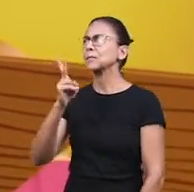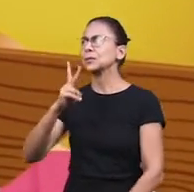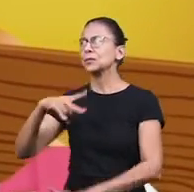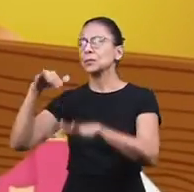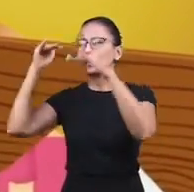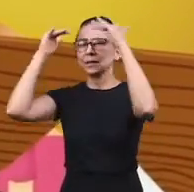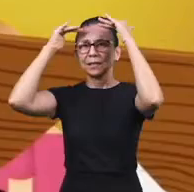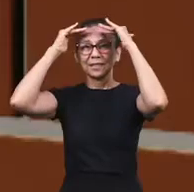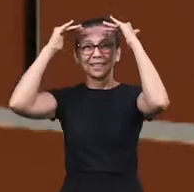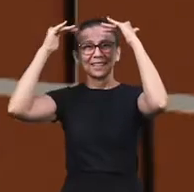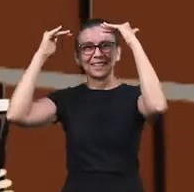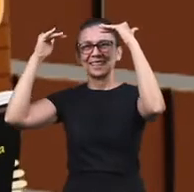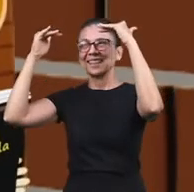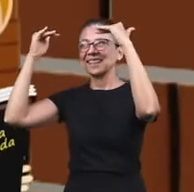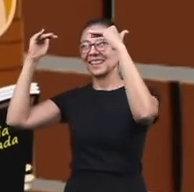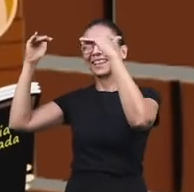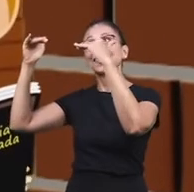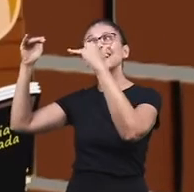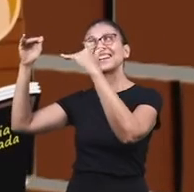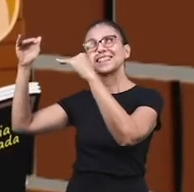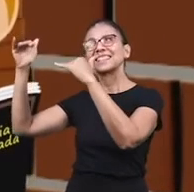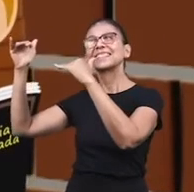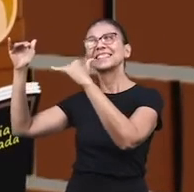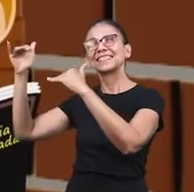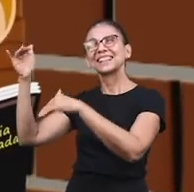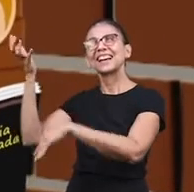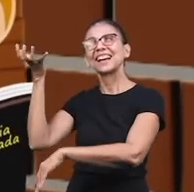To always do your will,